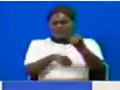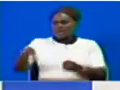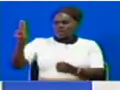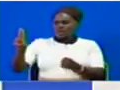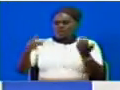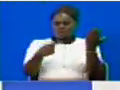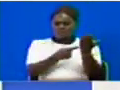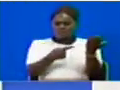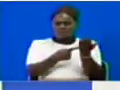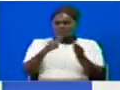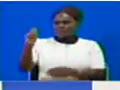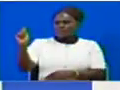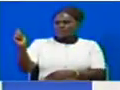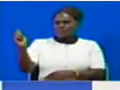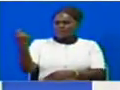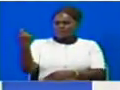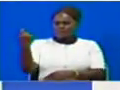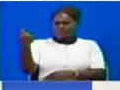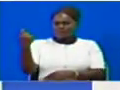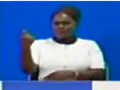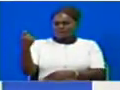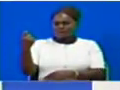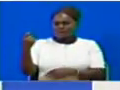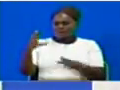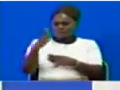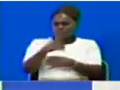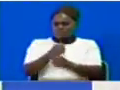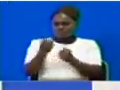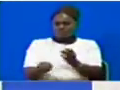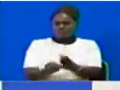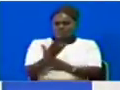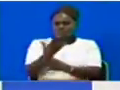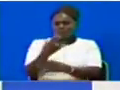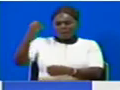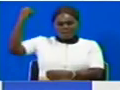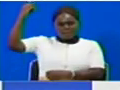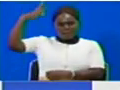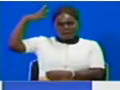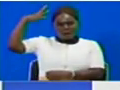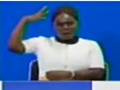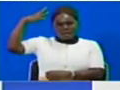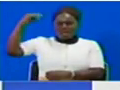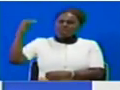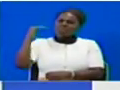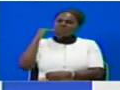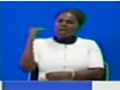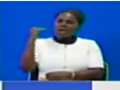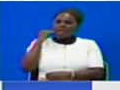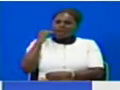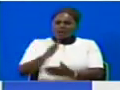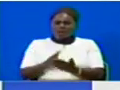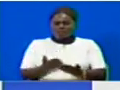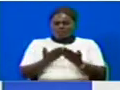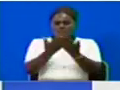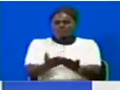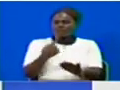technology will see Kenyan firm Zagwa Africa develop a solar photovoltaic plant in Siaya. We're going to be providing